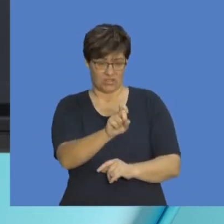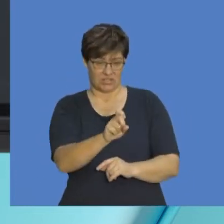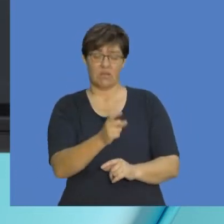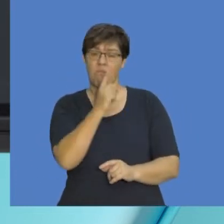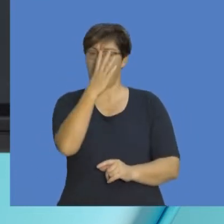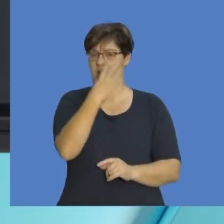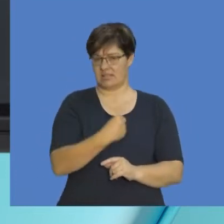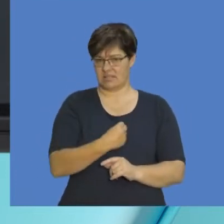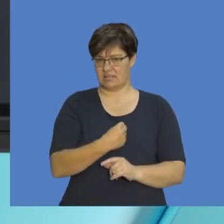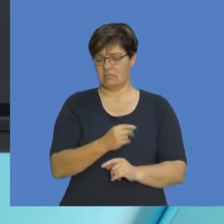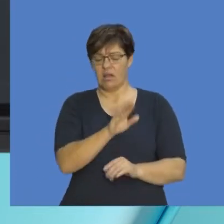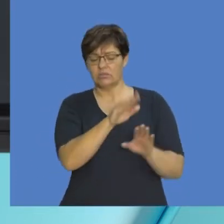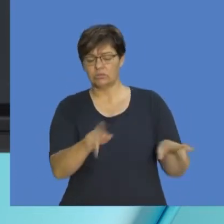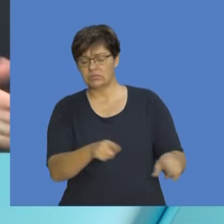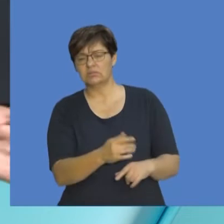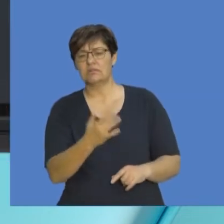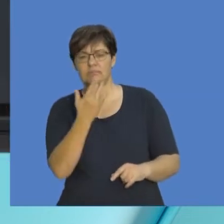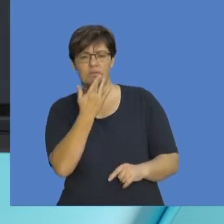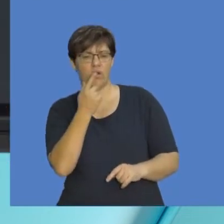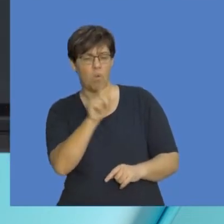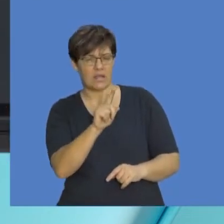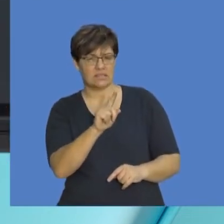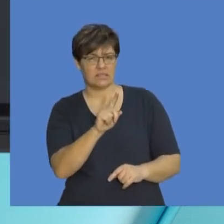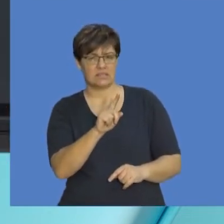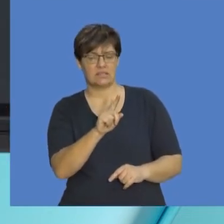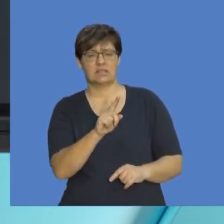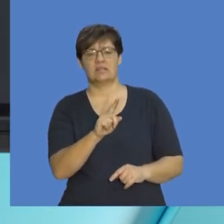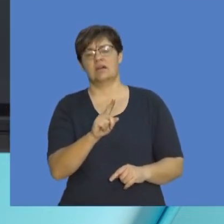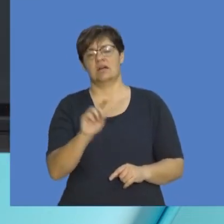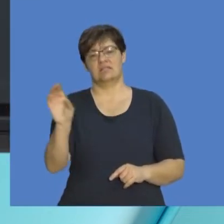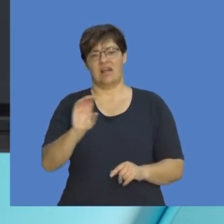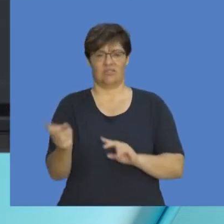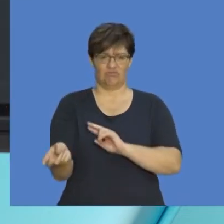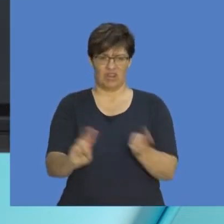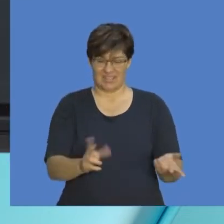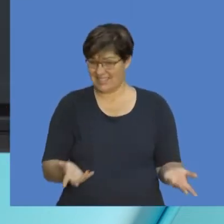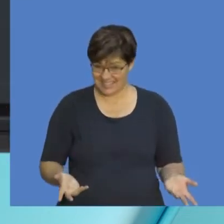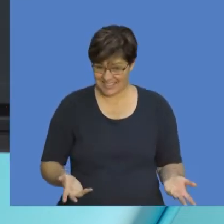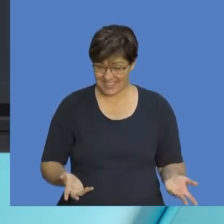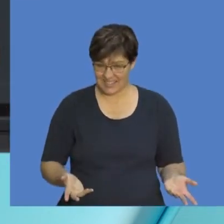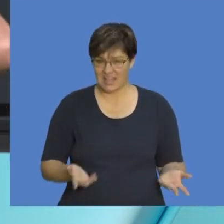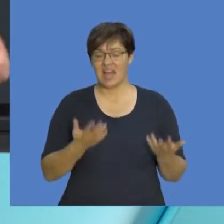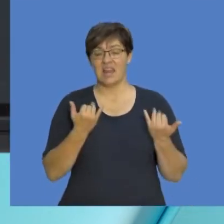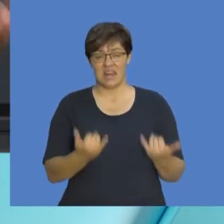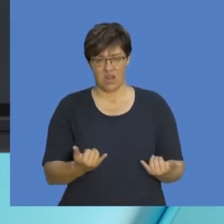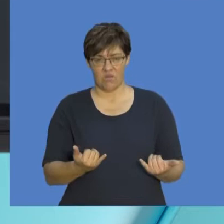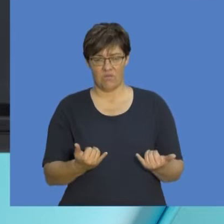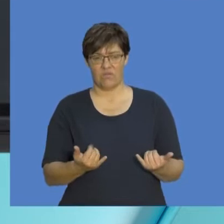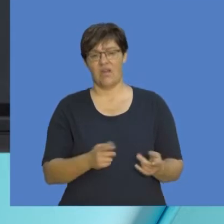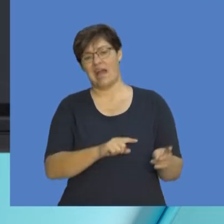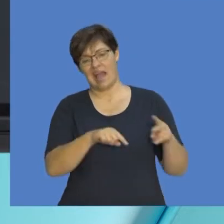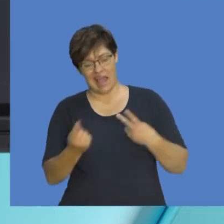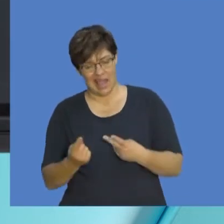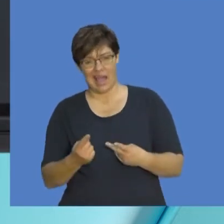us how many students preferred salted chips, something like that. Now we're going to look at another